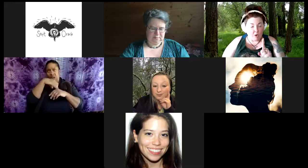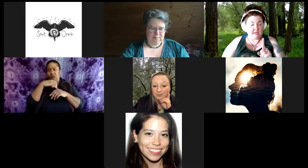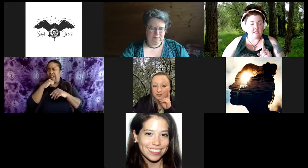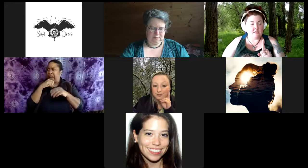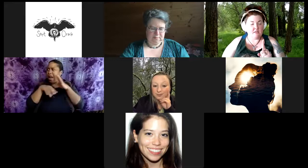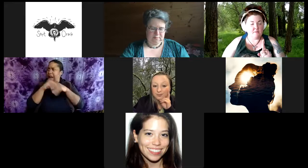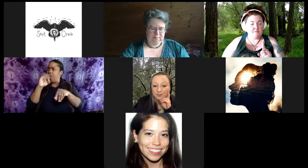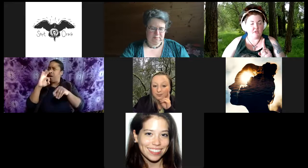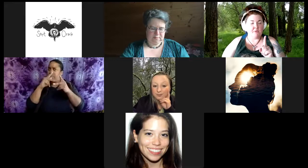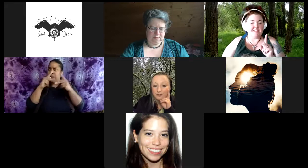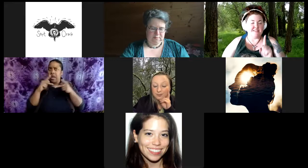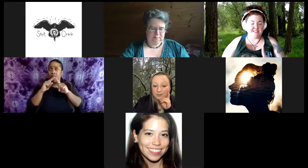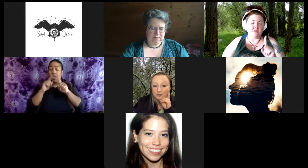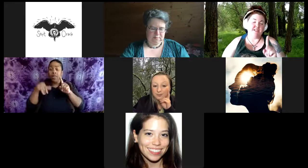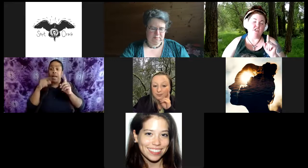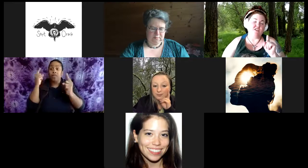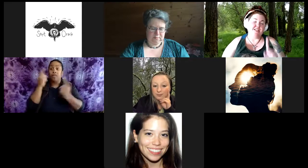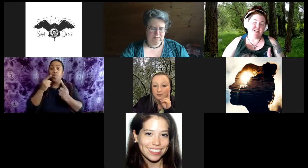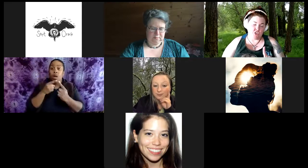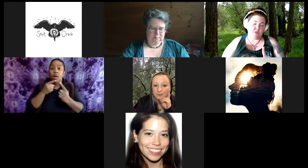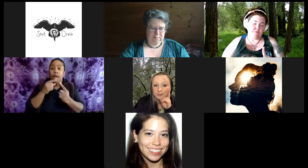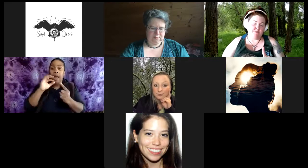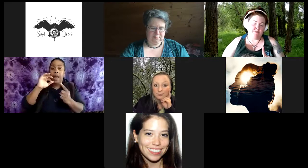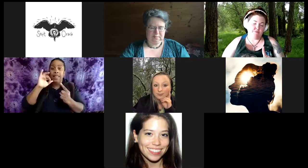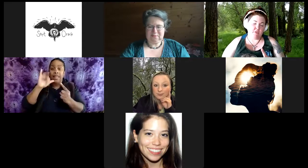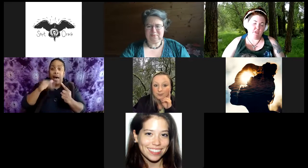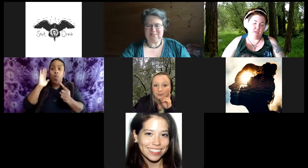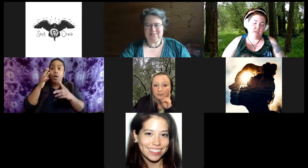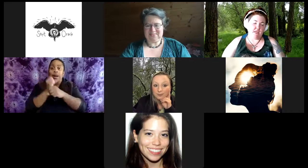But that's the point, because that's how it's going to get your attention.